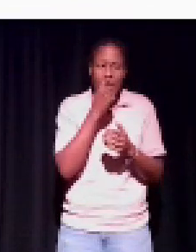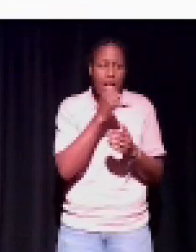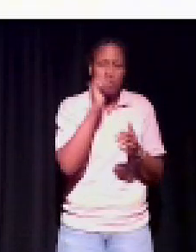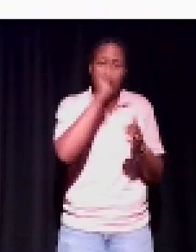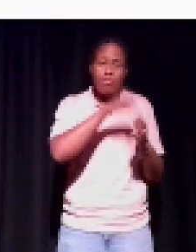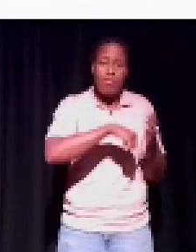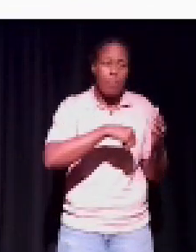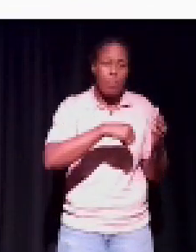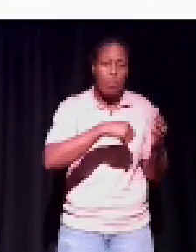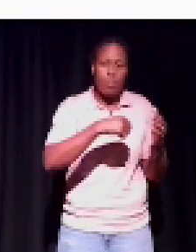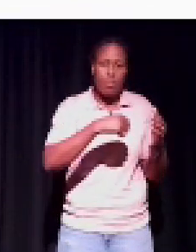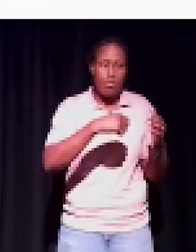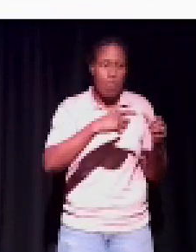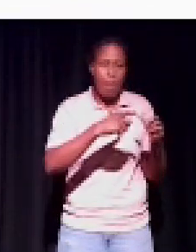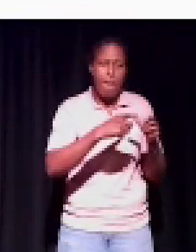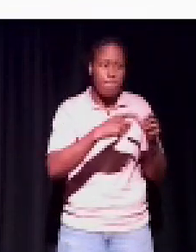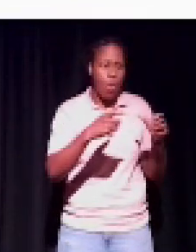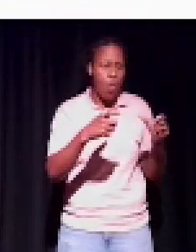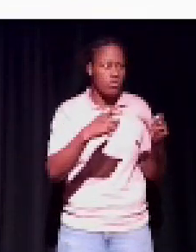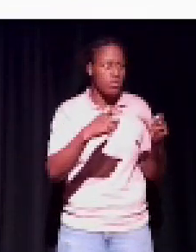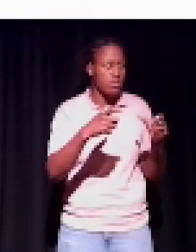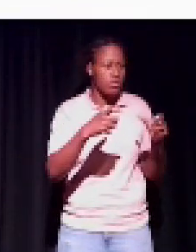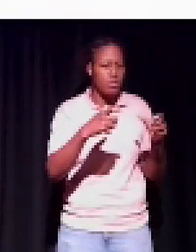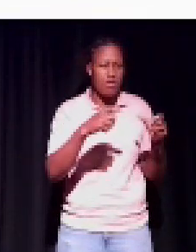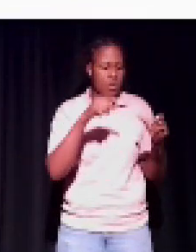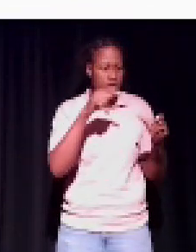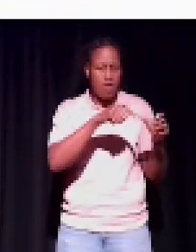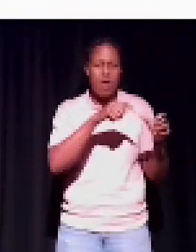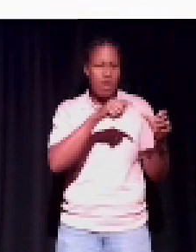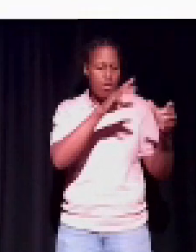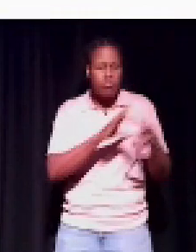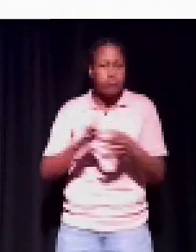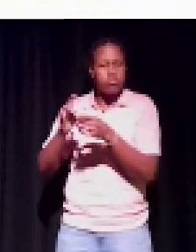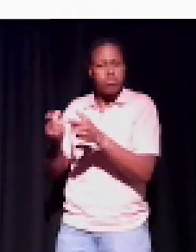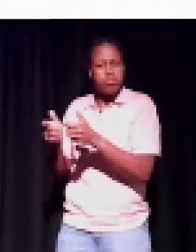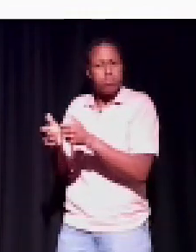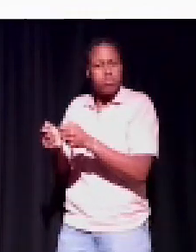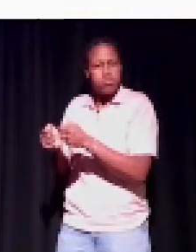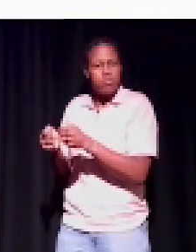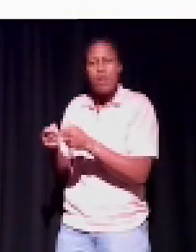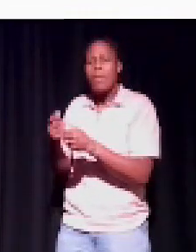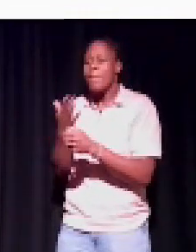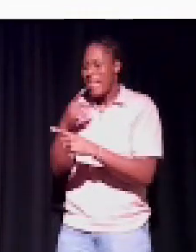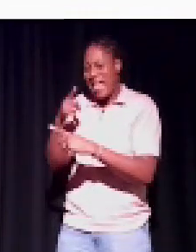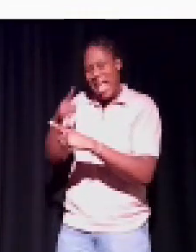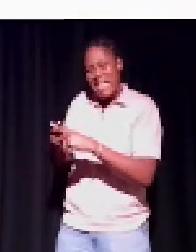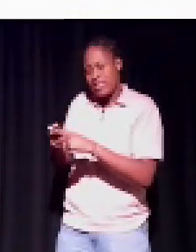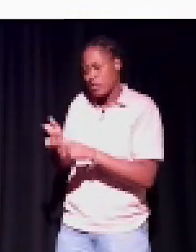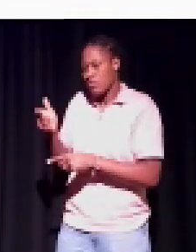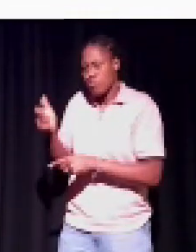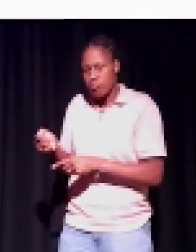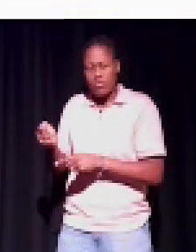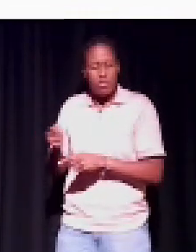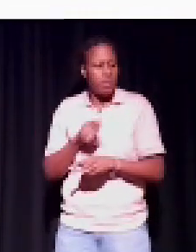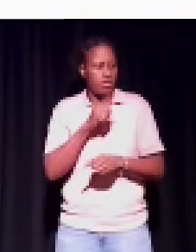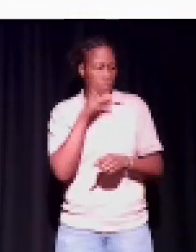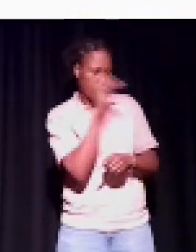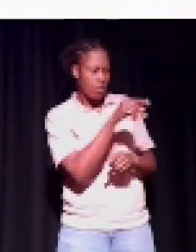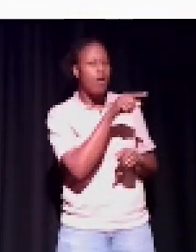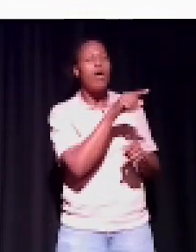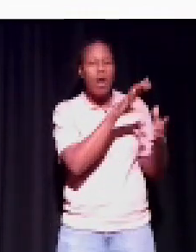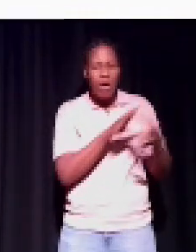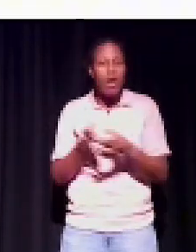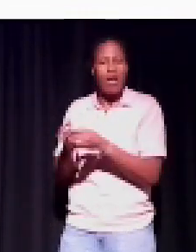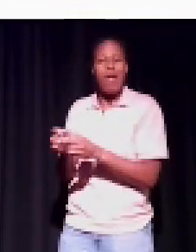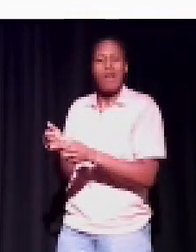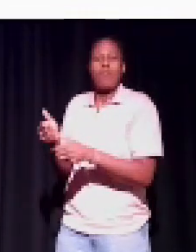but you know, they'll press X on an Xbox controller, or that equivalent. So just to point out